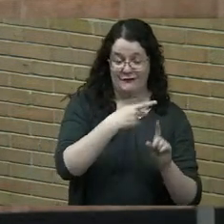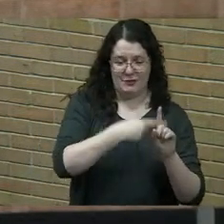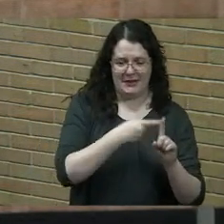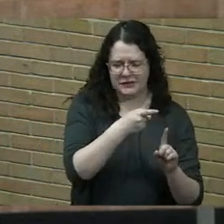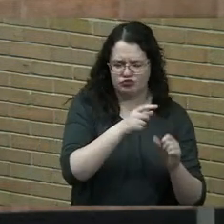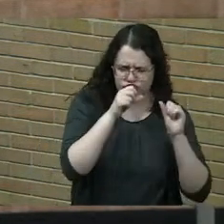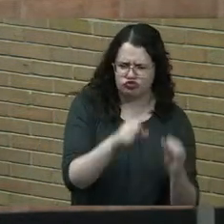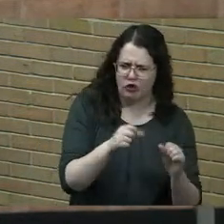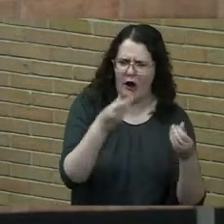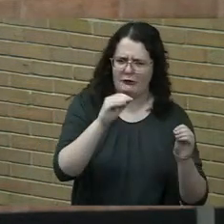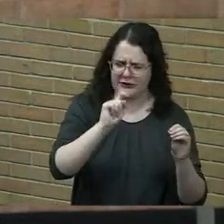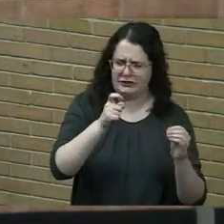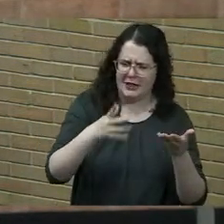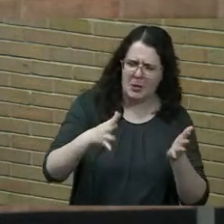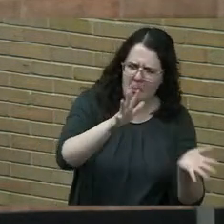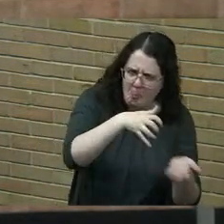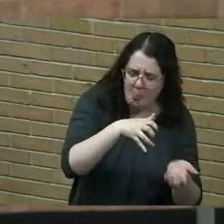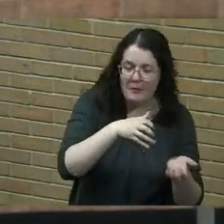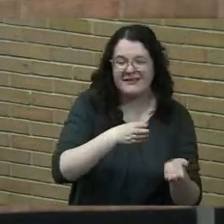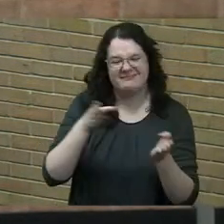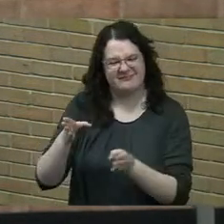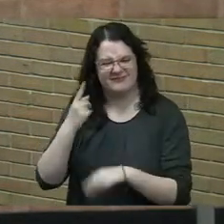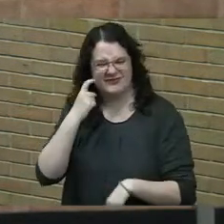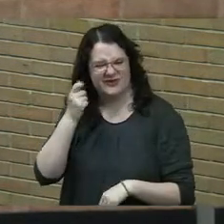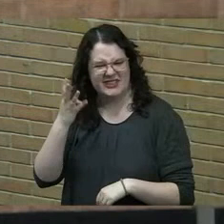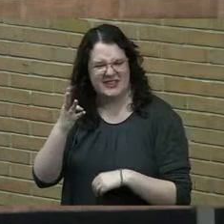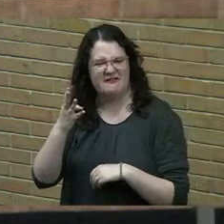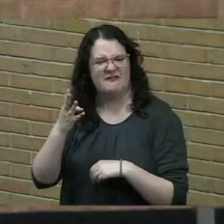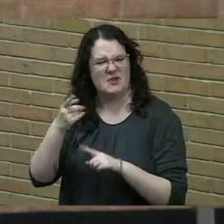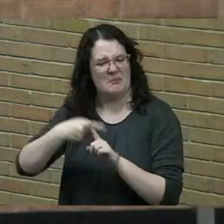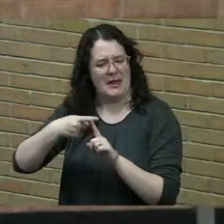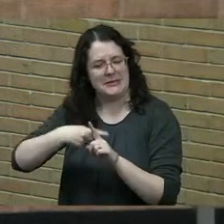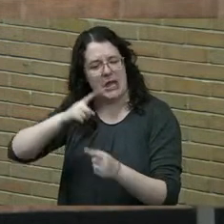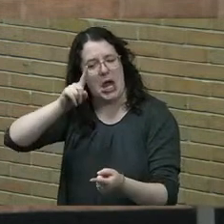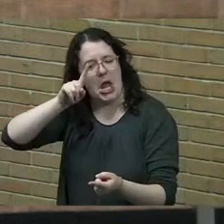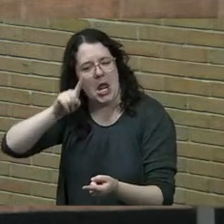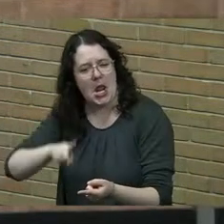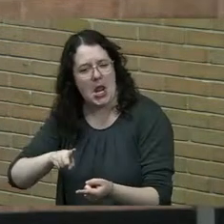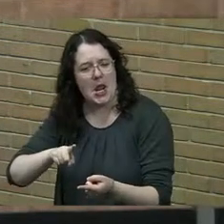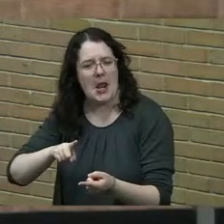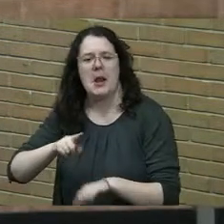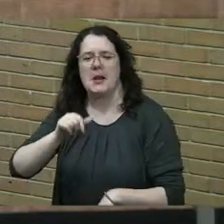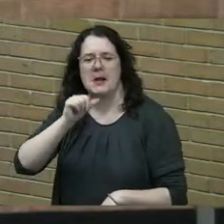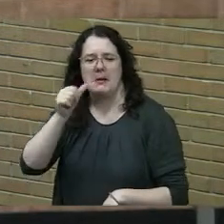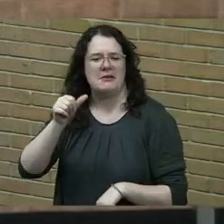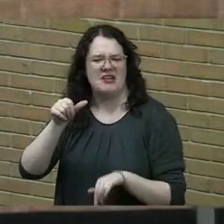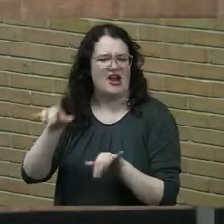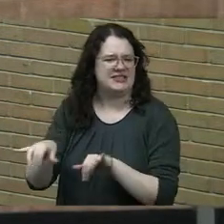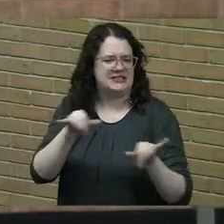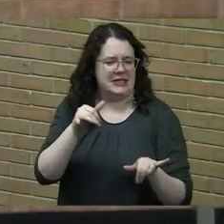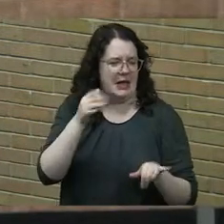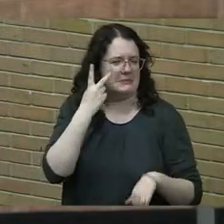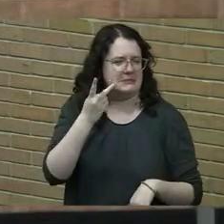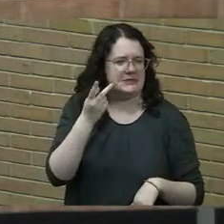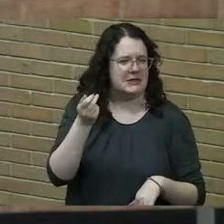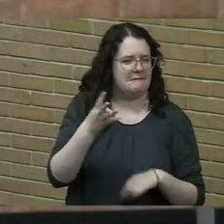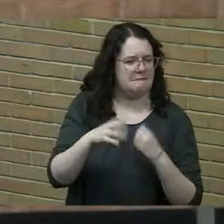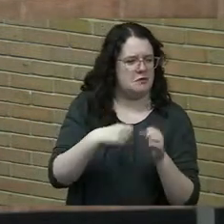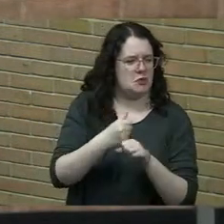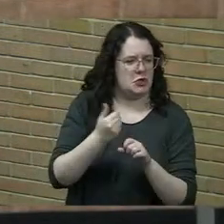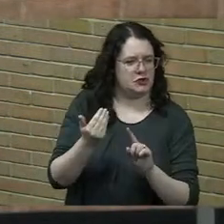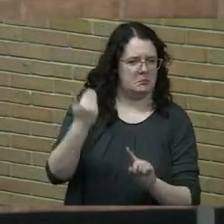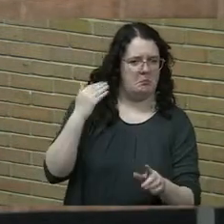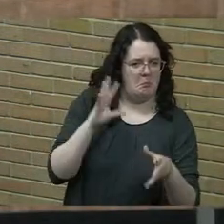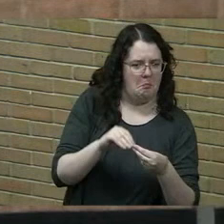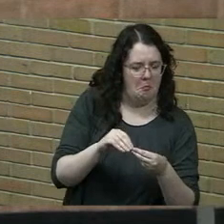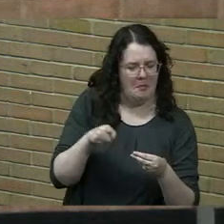months the results weren't quite as consistent with what we've seen for the past few years. So certainly something that you'll want